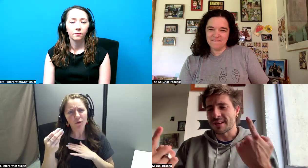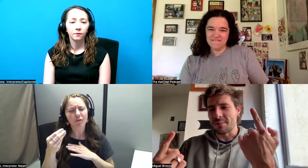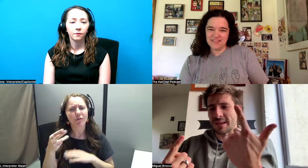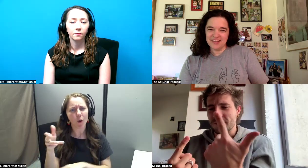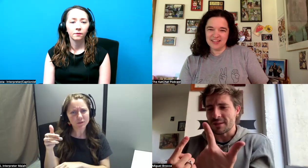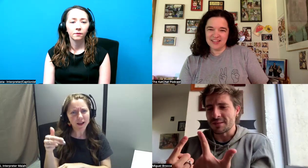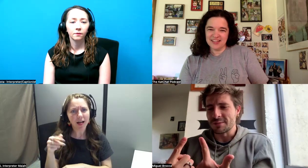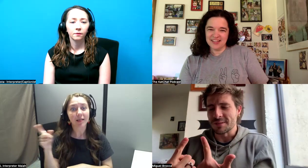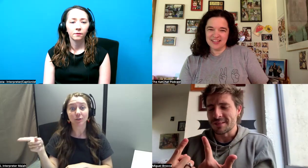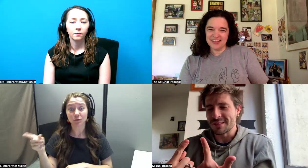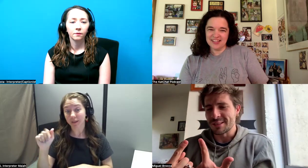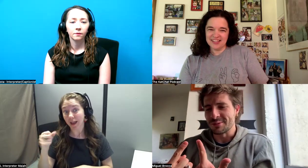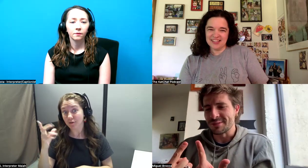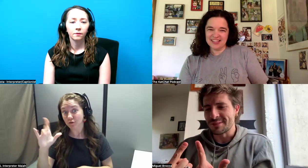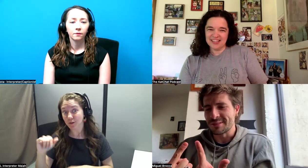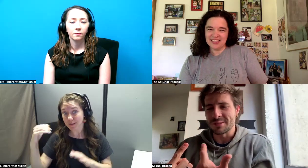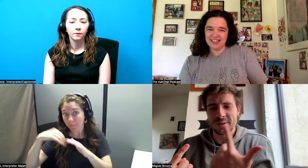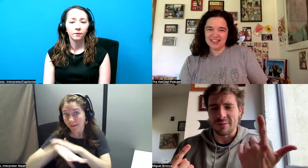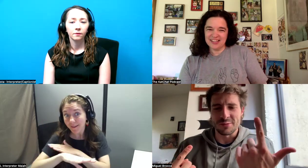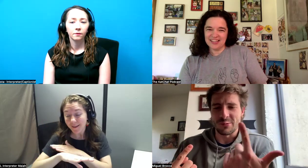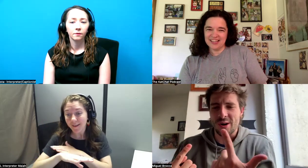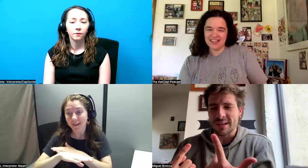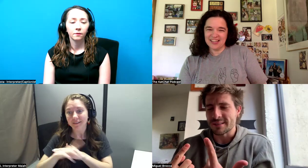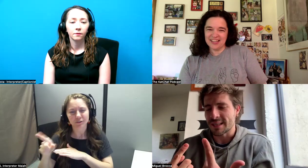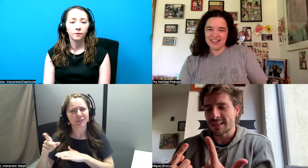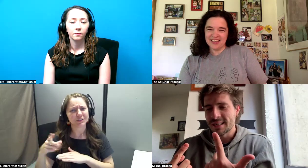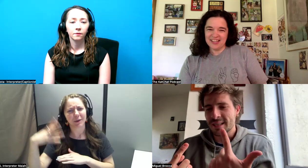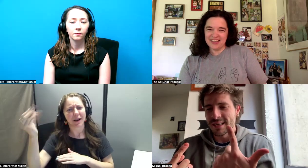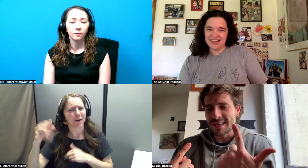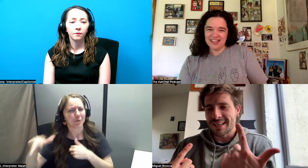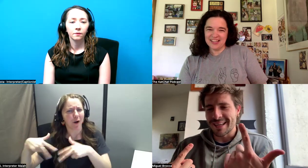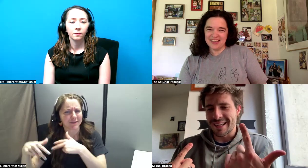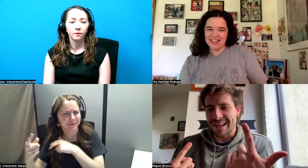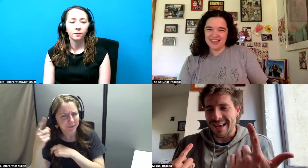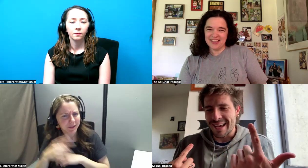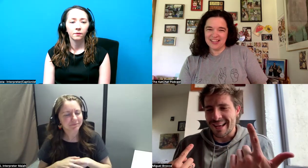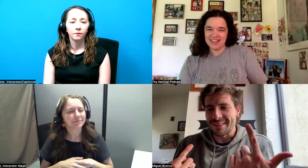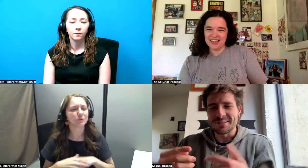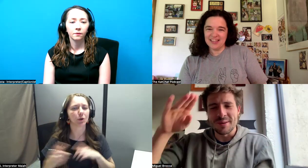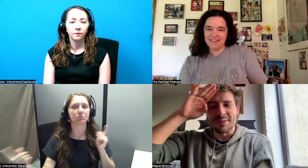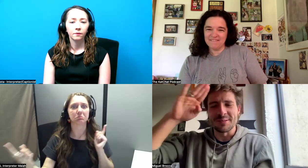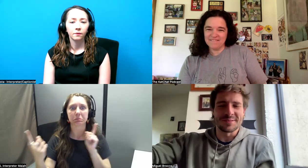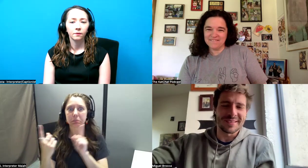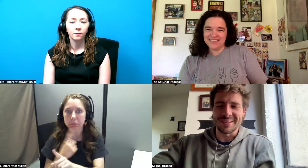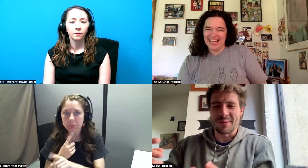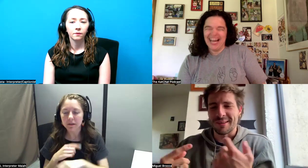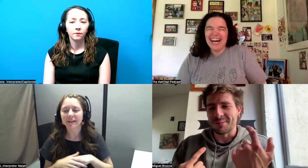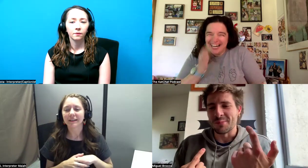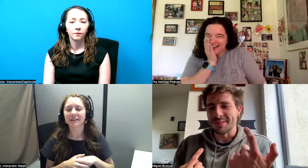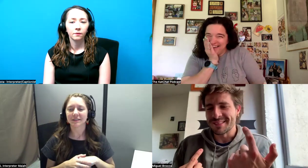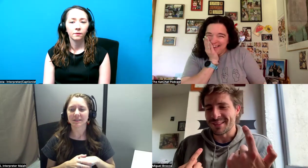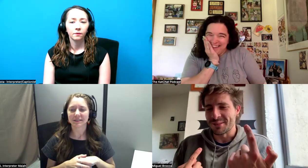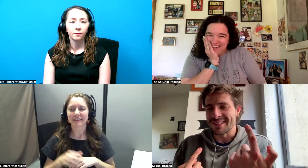she was coming in because she went out for a walk, I think. And this is one of those yes